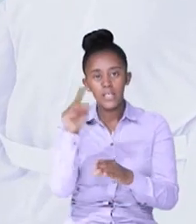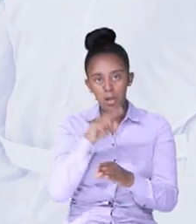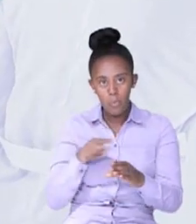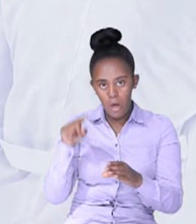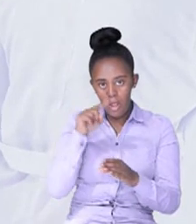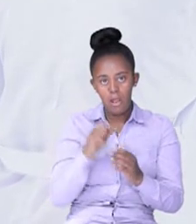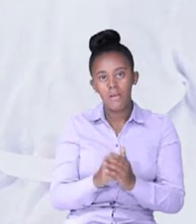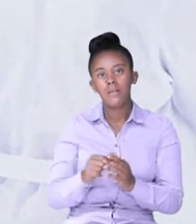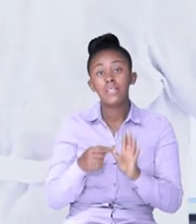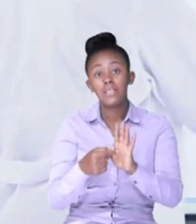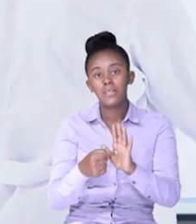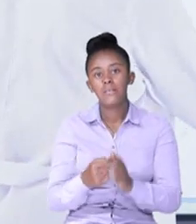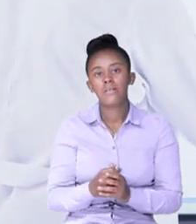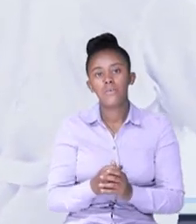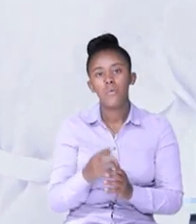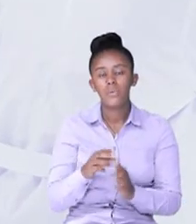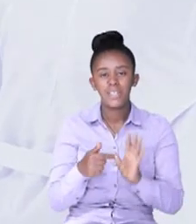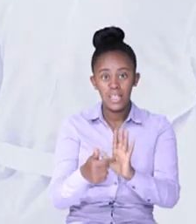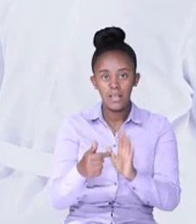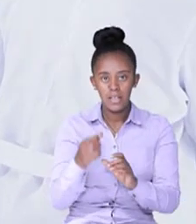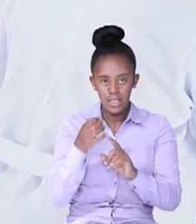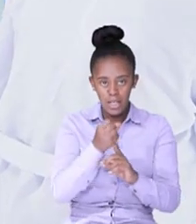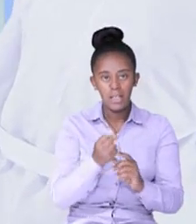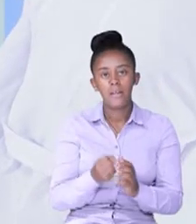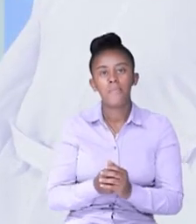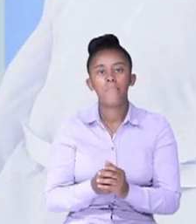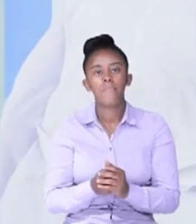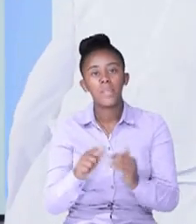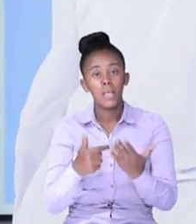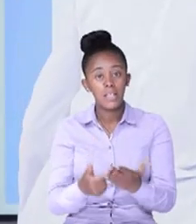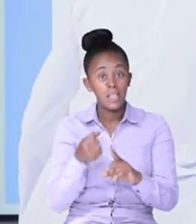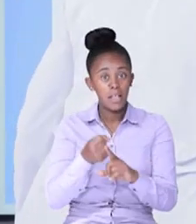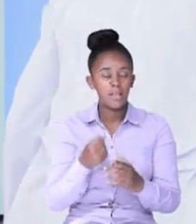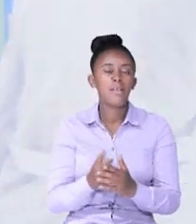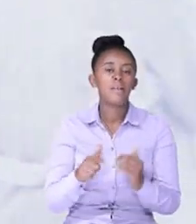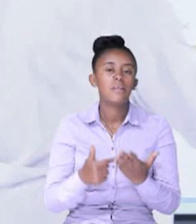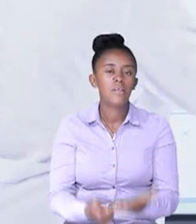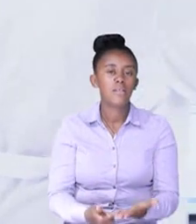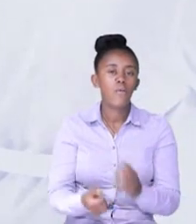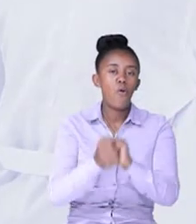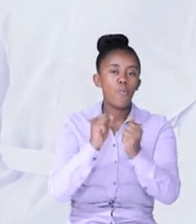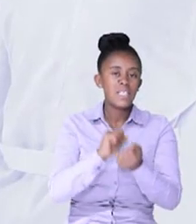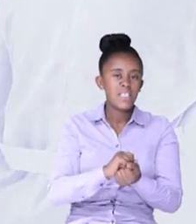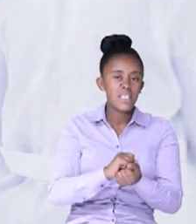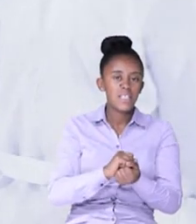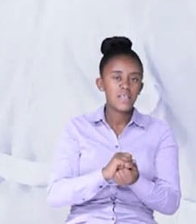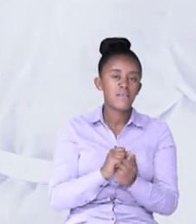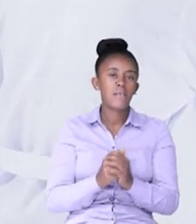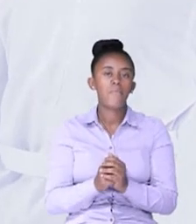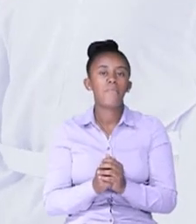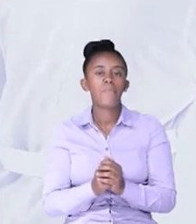here we have indicator. We have detector here. Detector. So as this charged particle moves and forms,